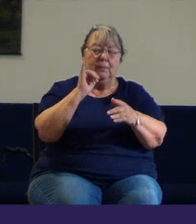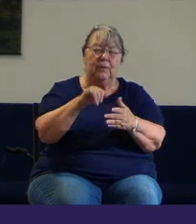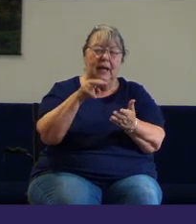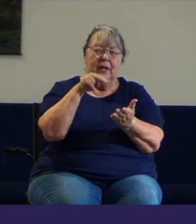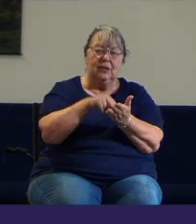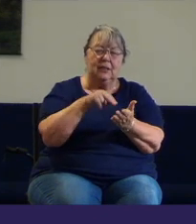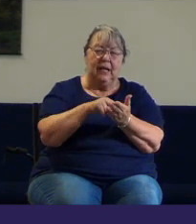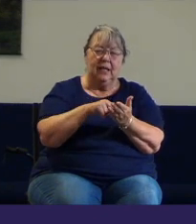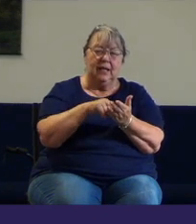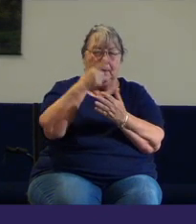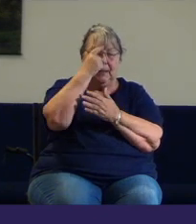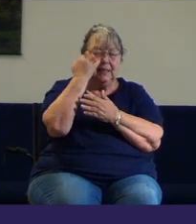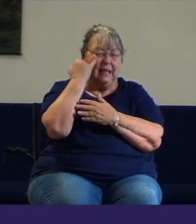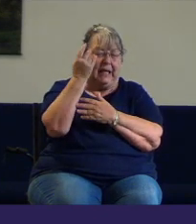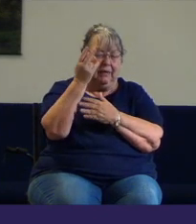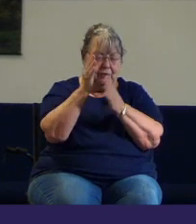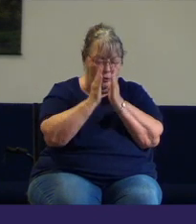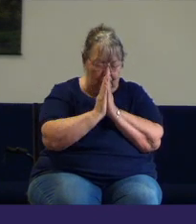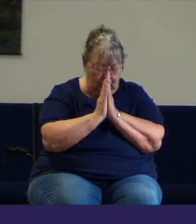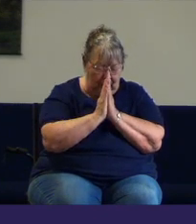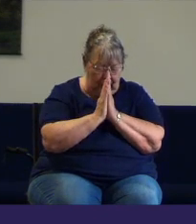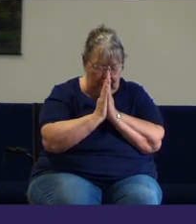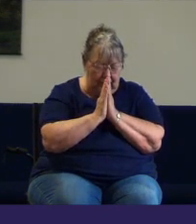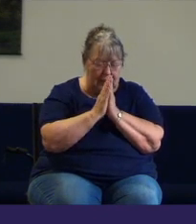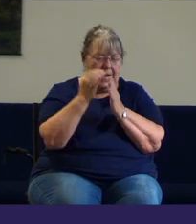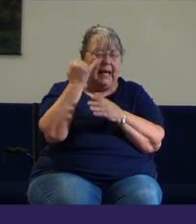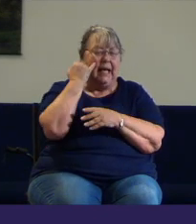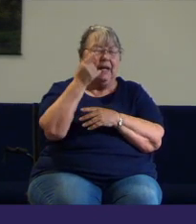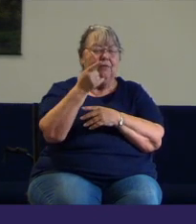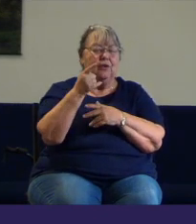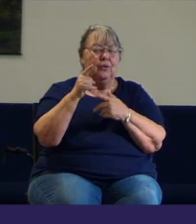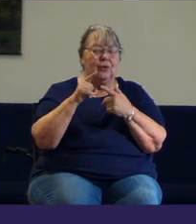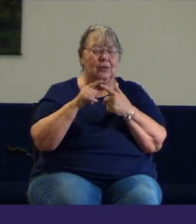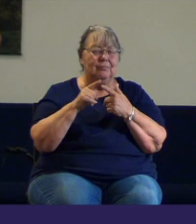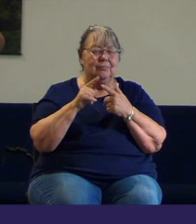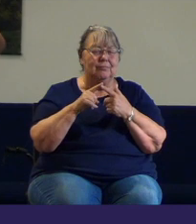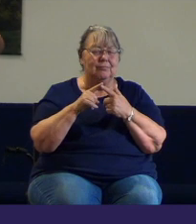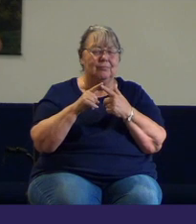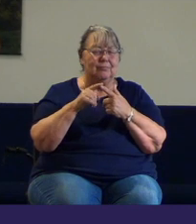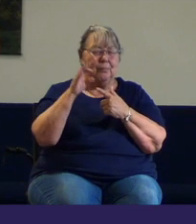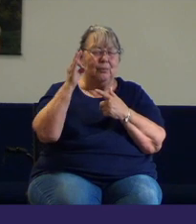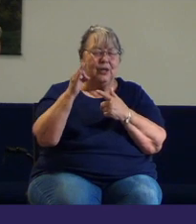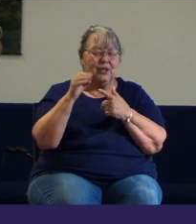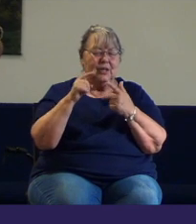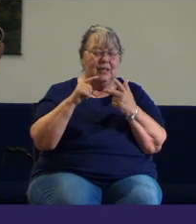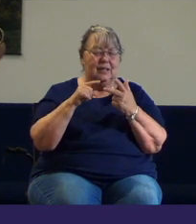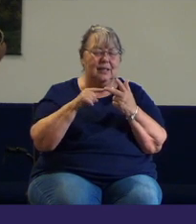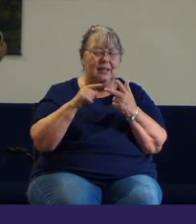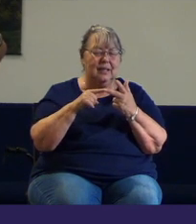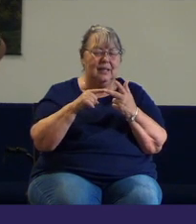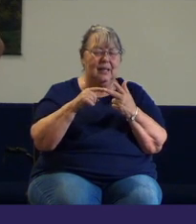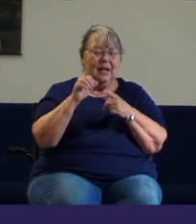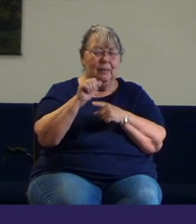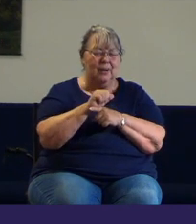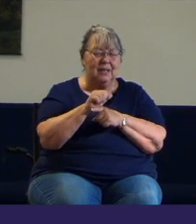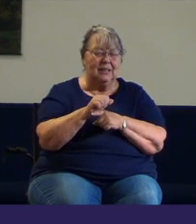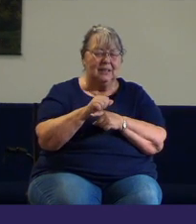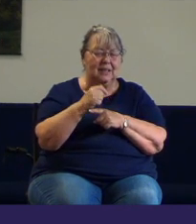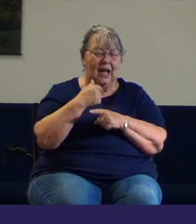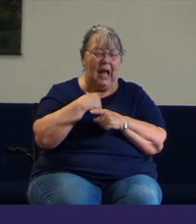you're praying, and if you're preaching, and if you're practicing, I praise God for